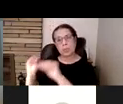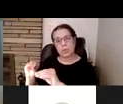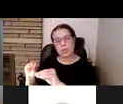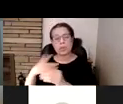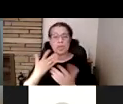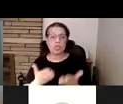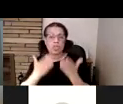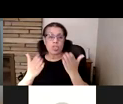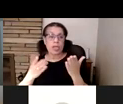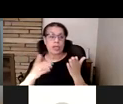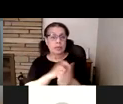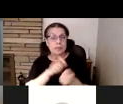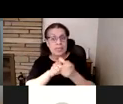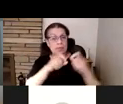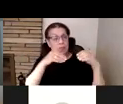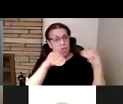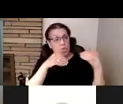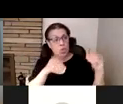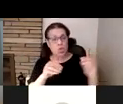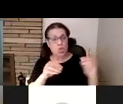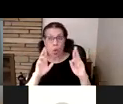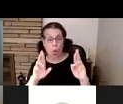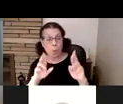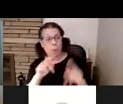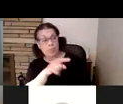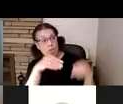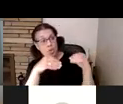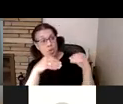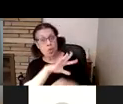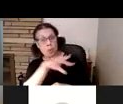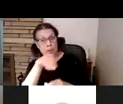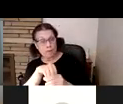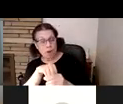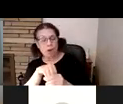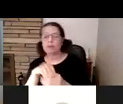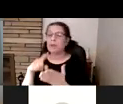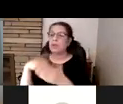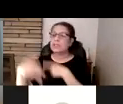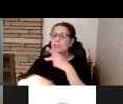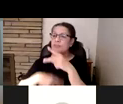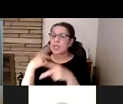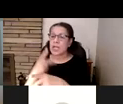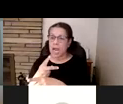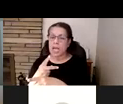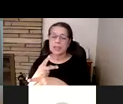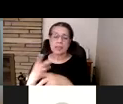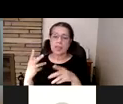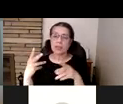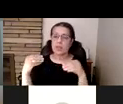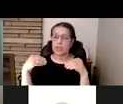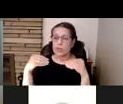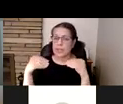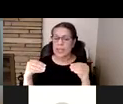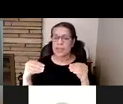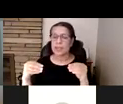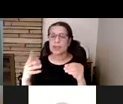specific retailers you would like to see participate in the system, tell us about the types of retailers you would like to see participate, give